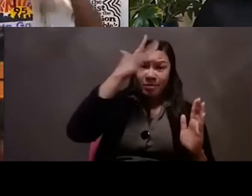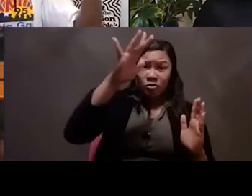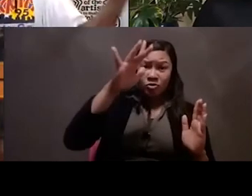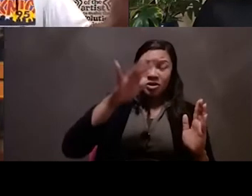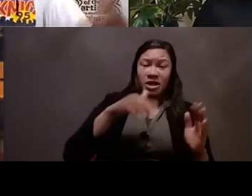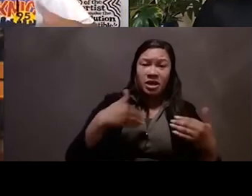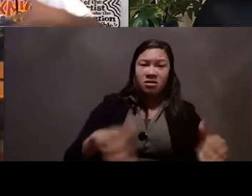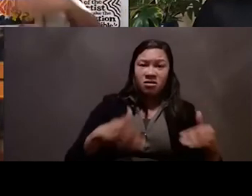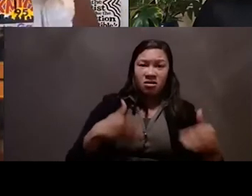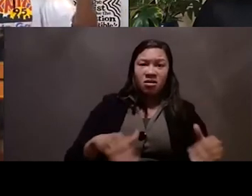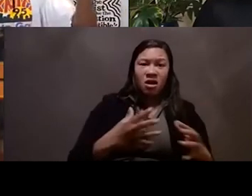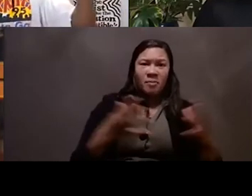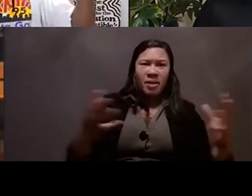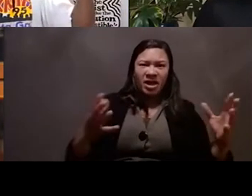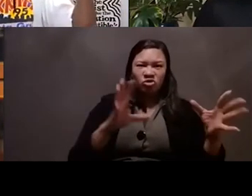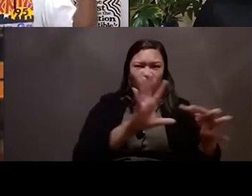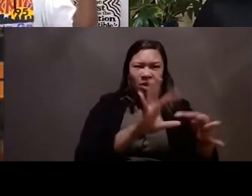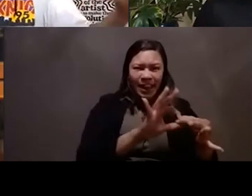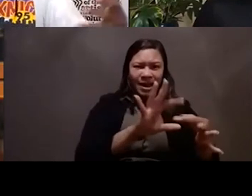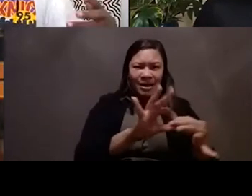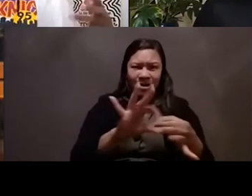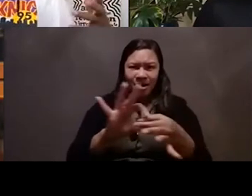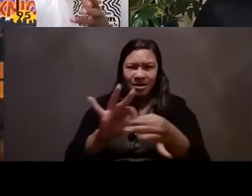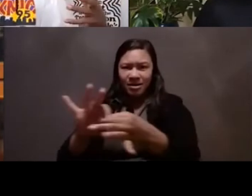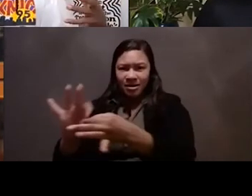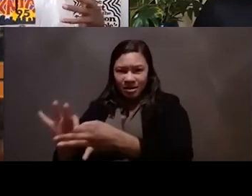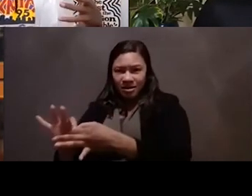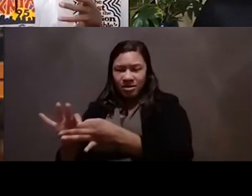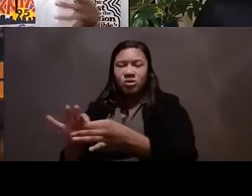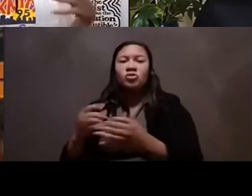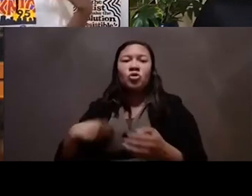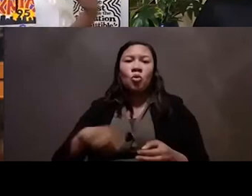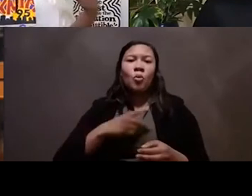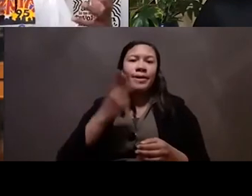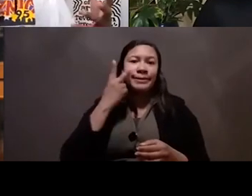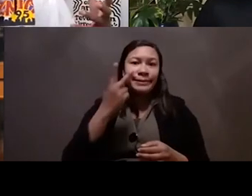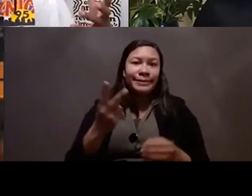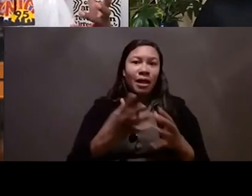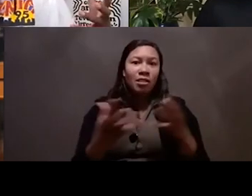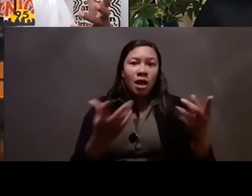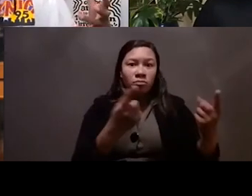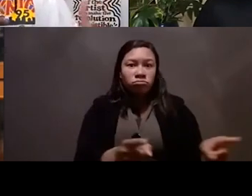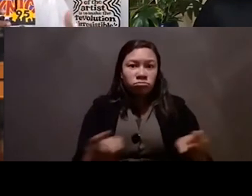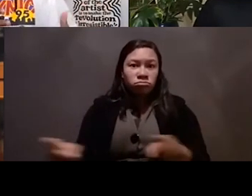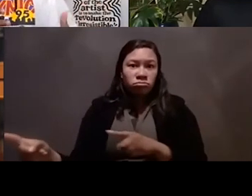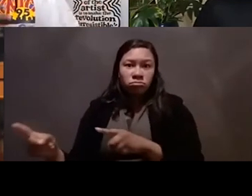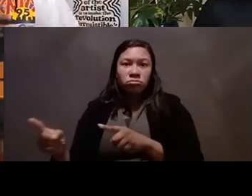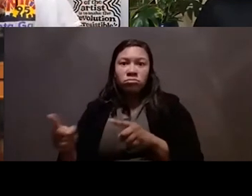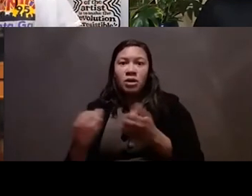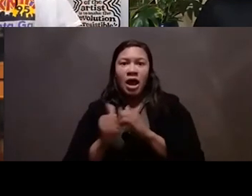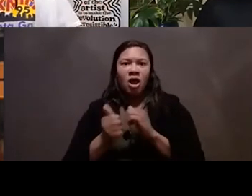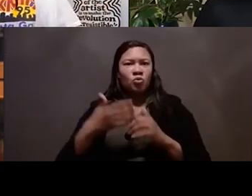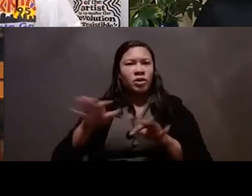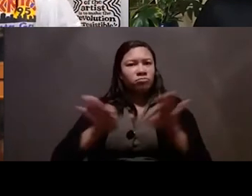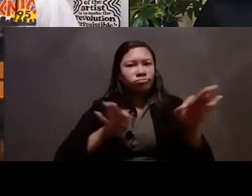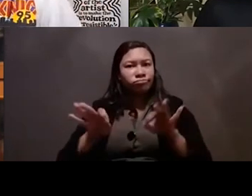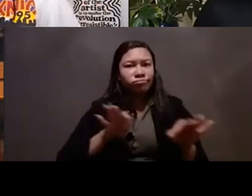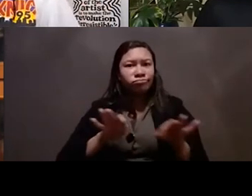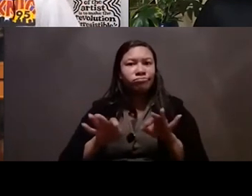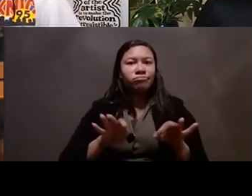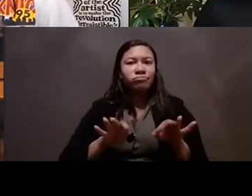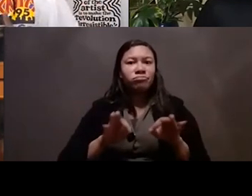about those connective tissues, and thinking about the many, many impressions that have happened in terms of how we're finding ourselves online. And then